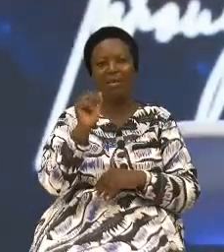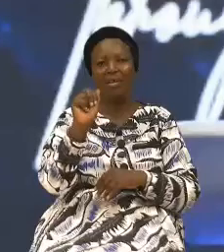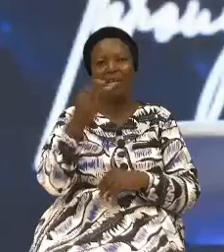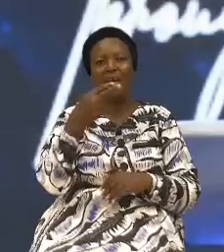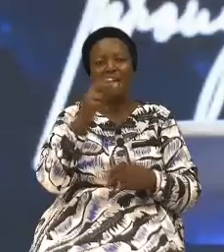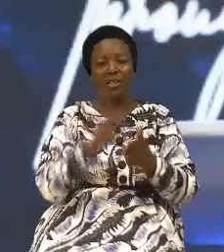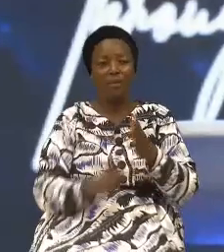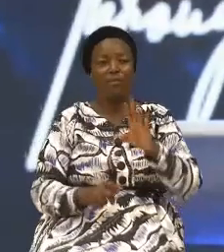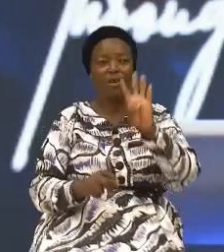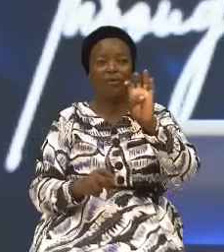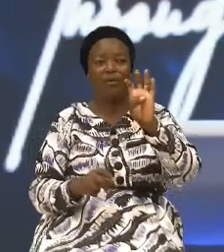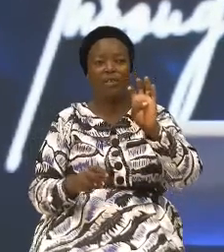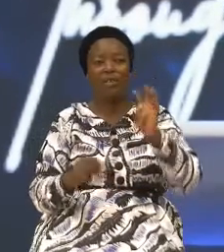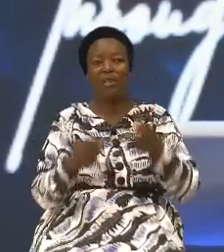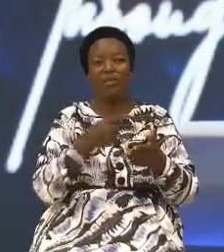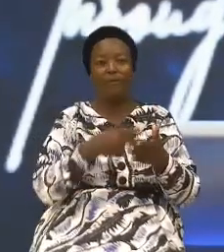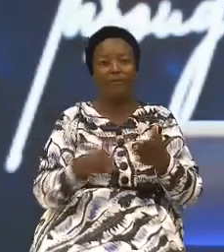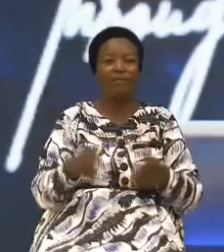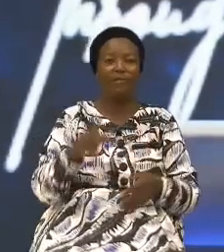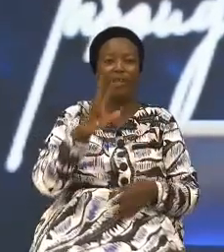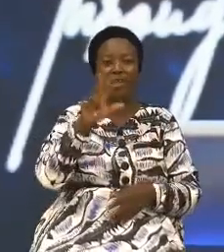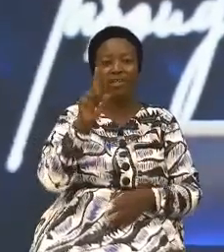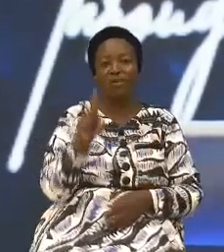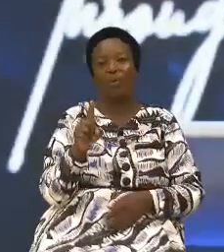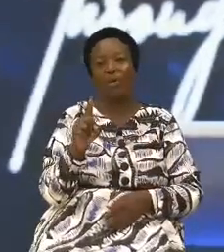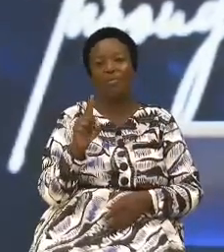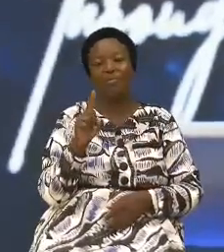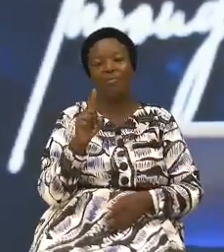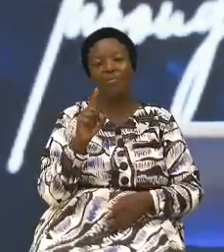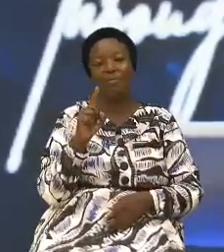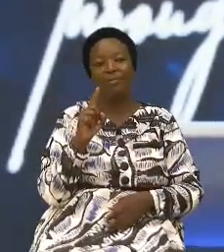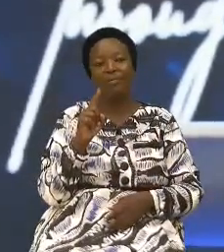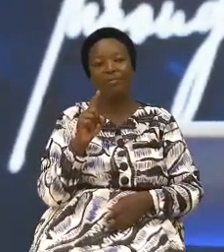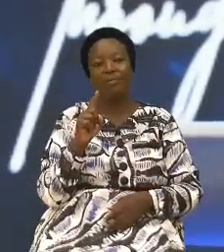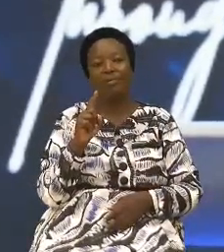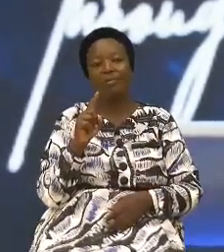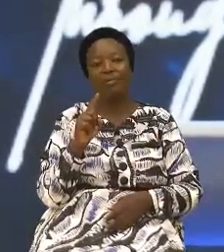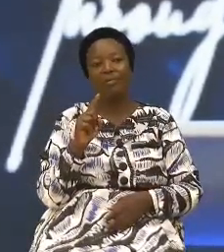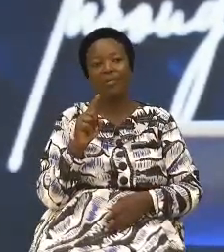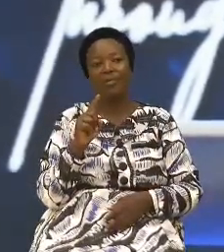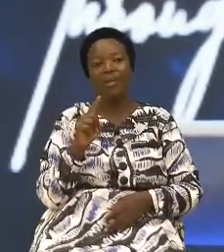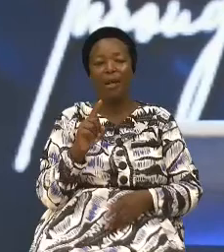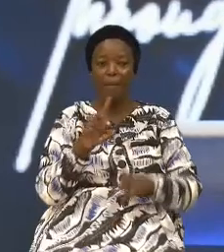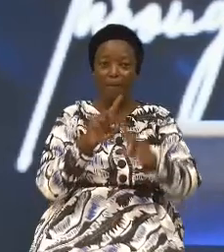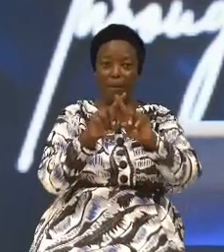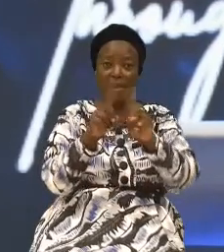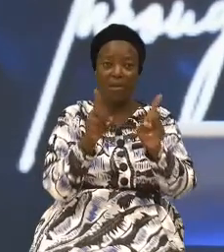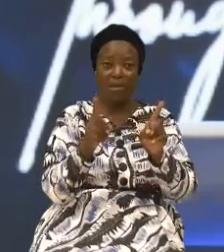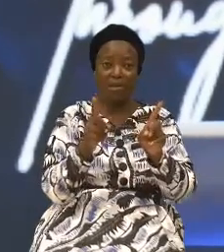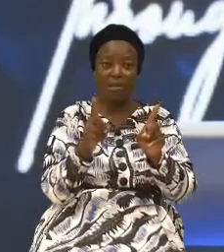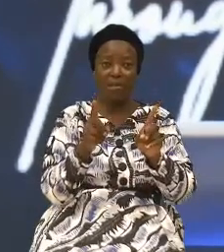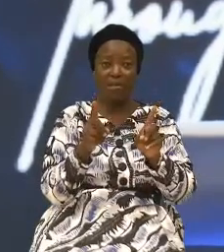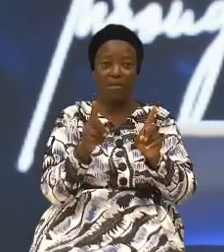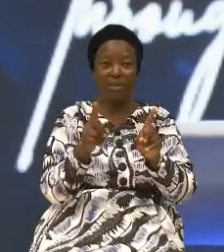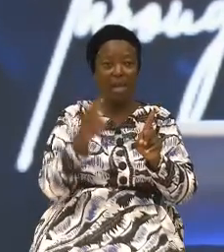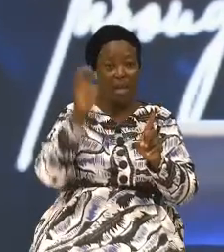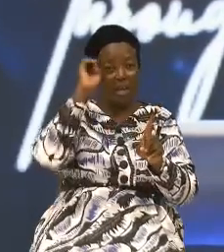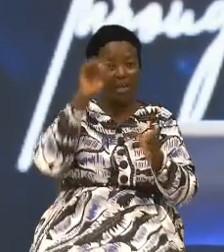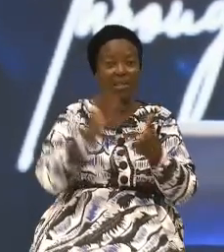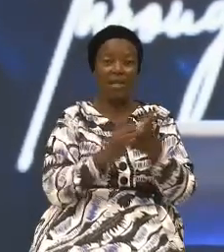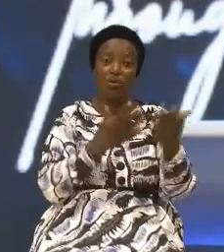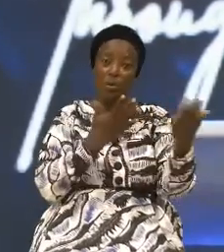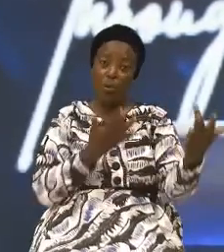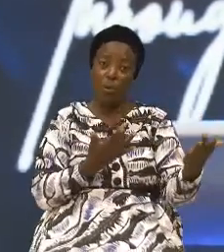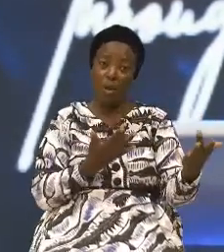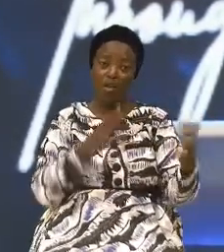Isaiah chapter 40, verse 31. But they that wait upon the